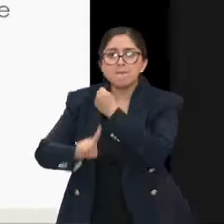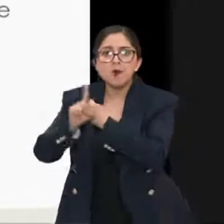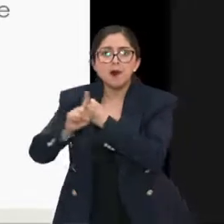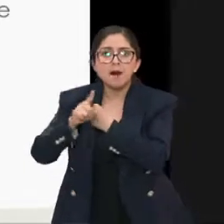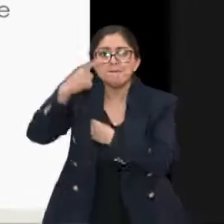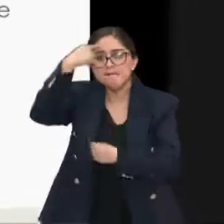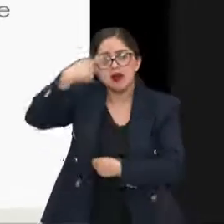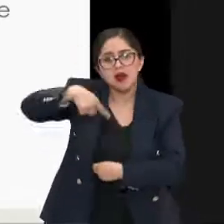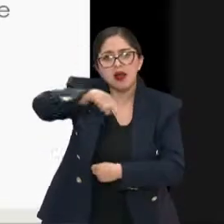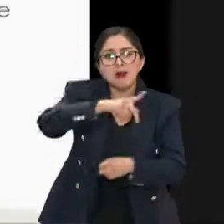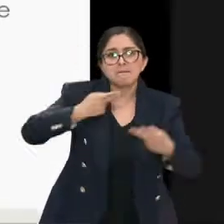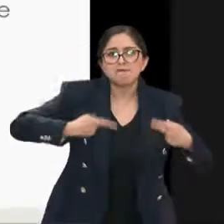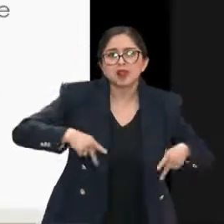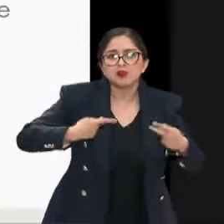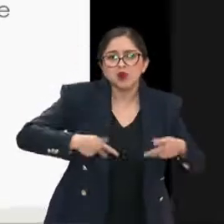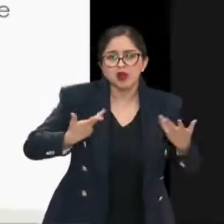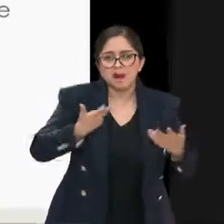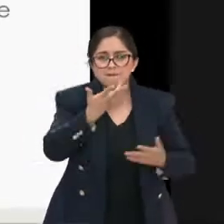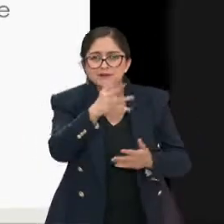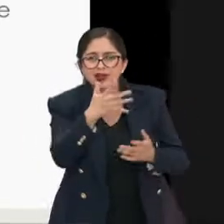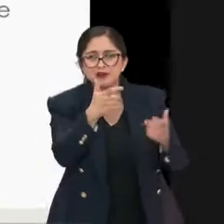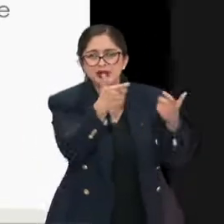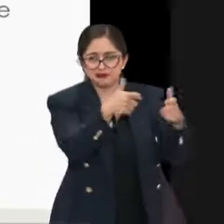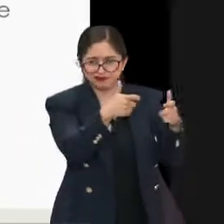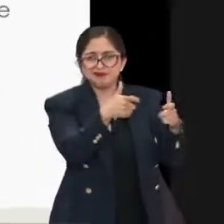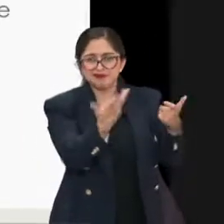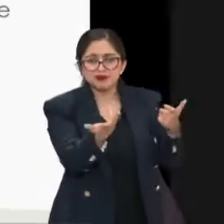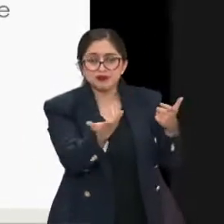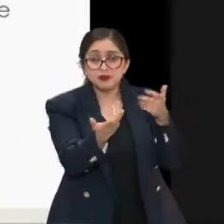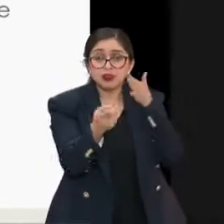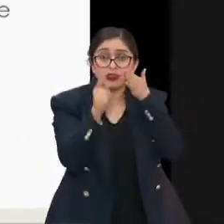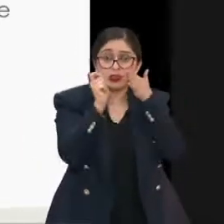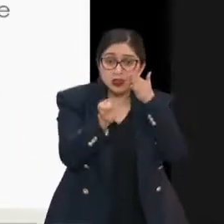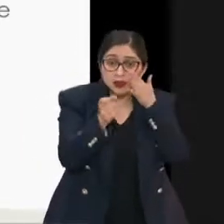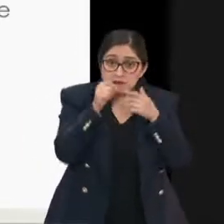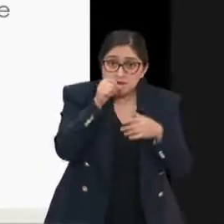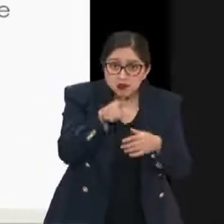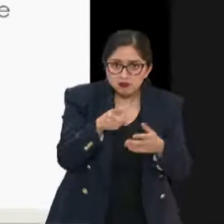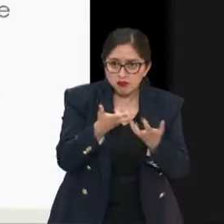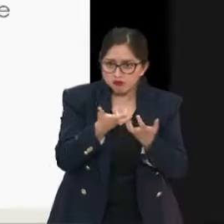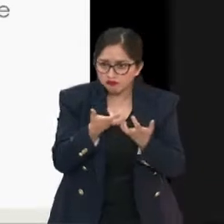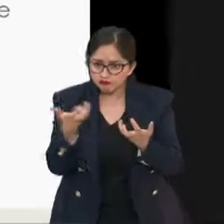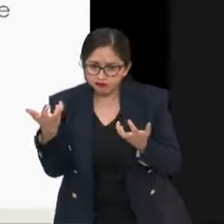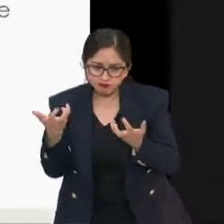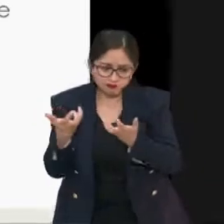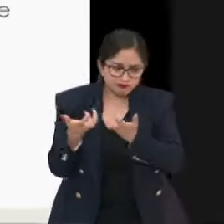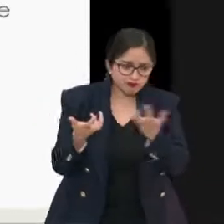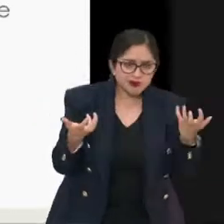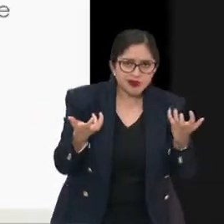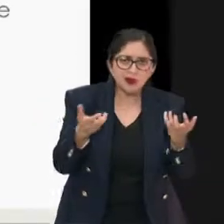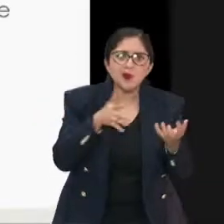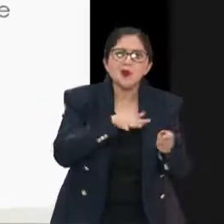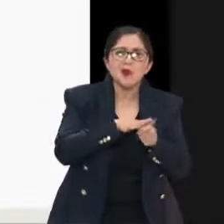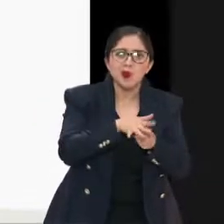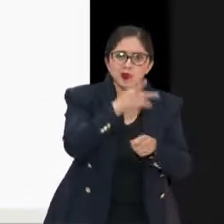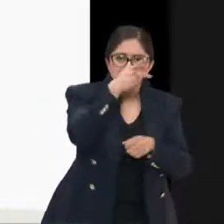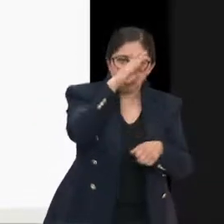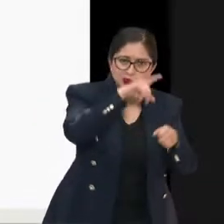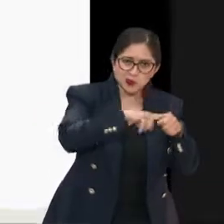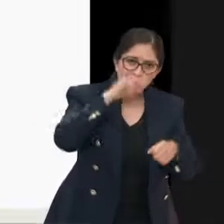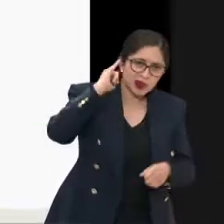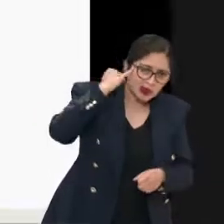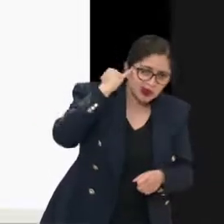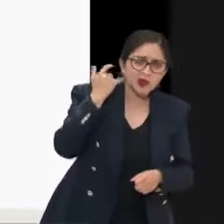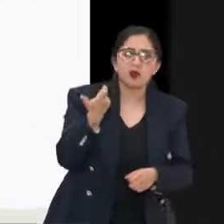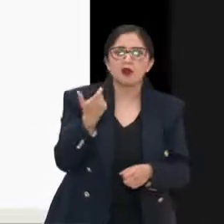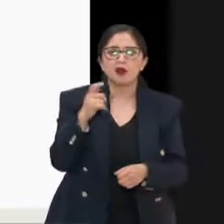indigenous sector was posing a threat. So pandemic started to be polarized along the same lines